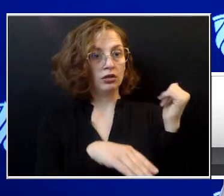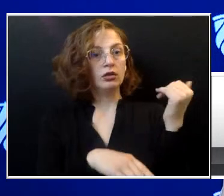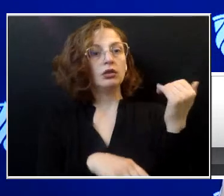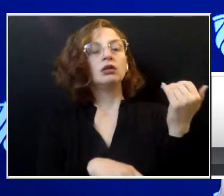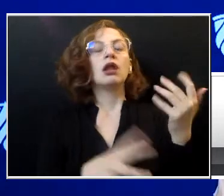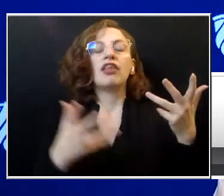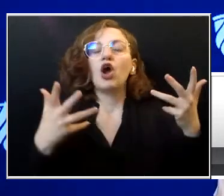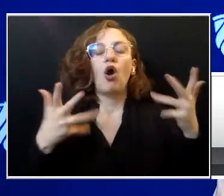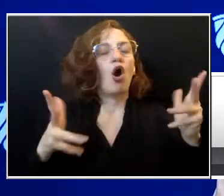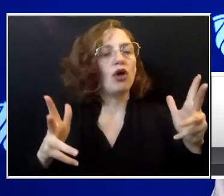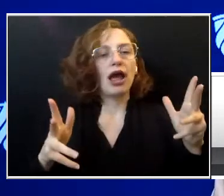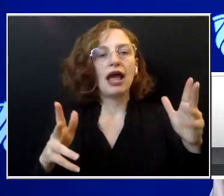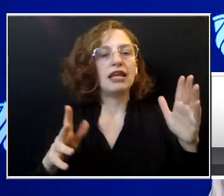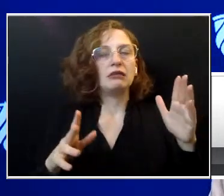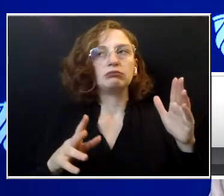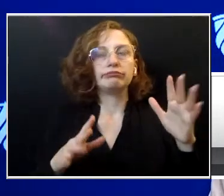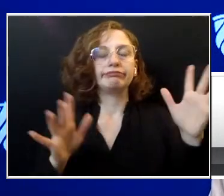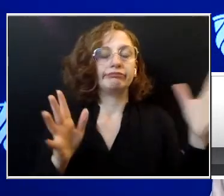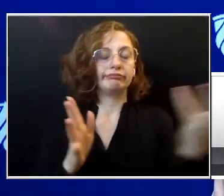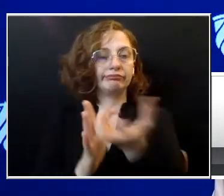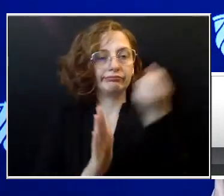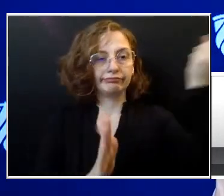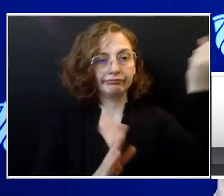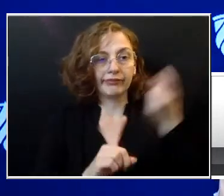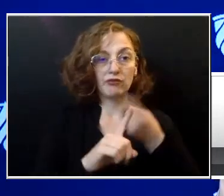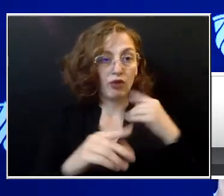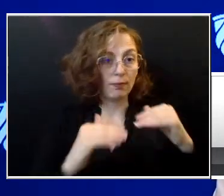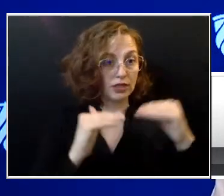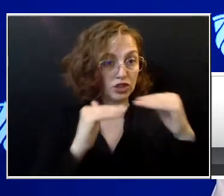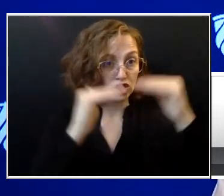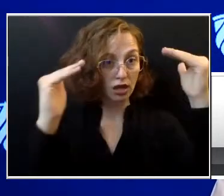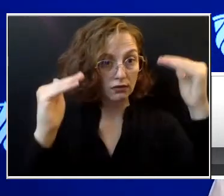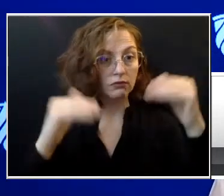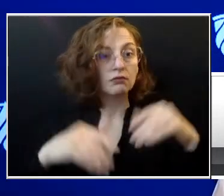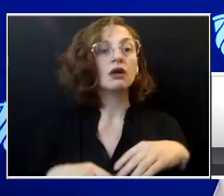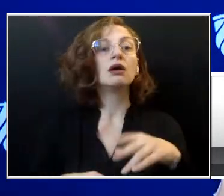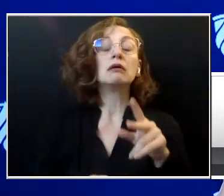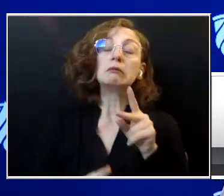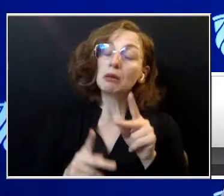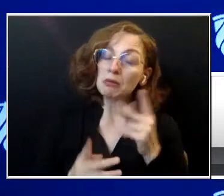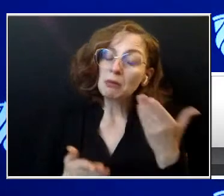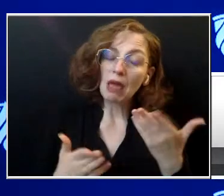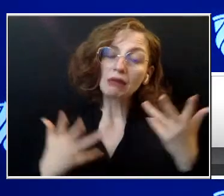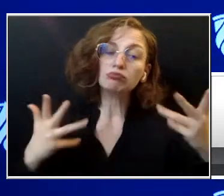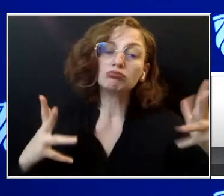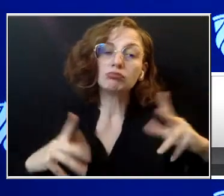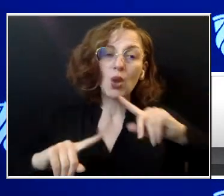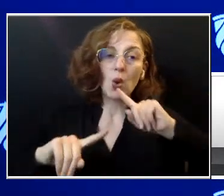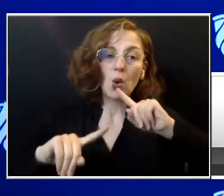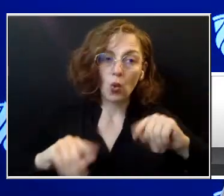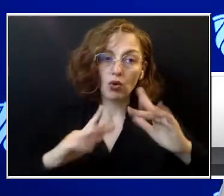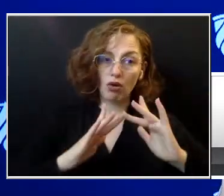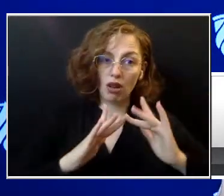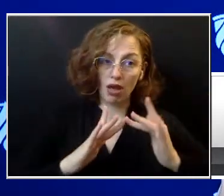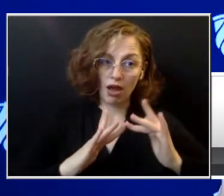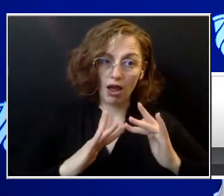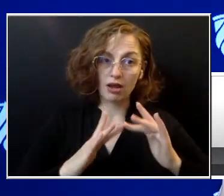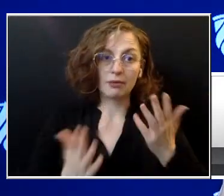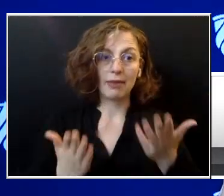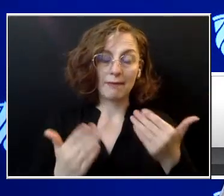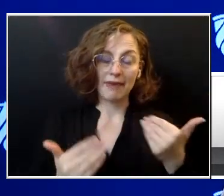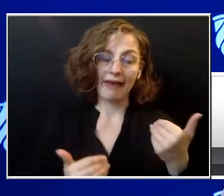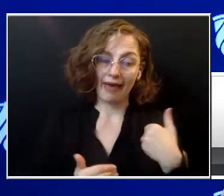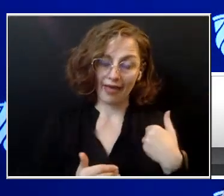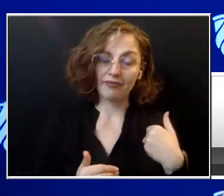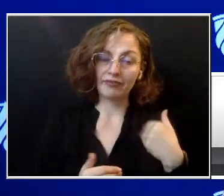could have ordered them online and may have them in their houses as well. And again, these are only over-the-counter eye